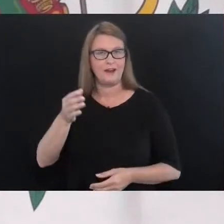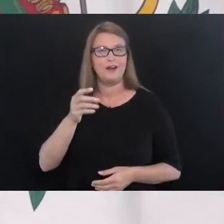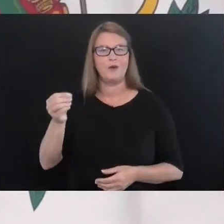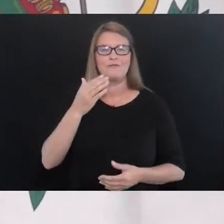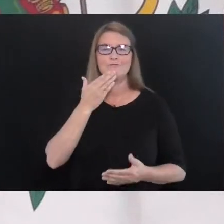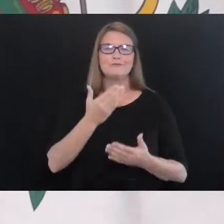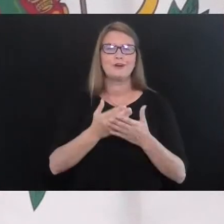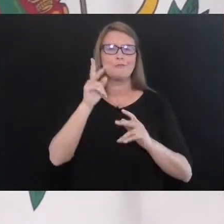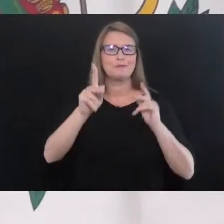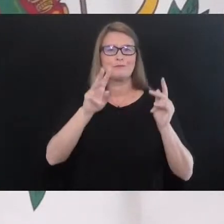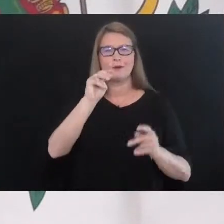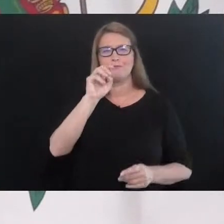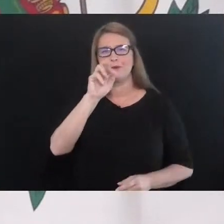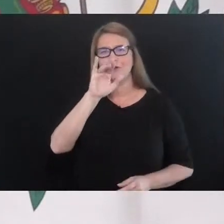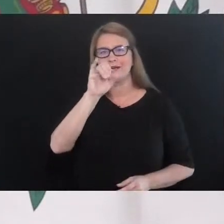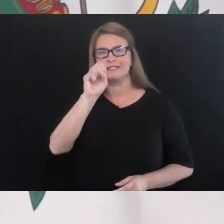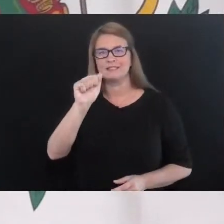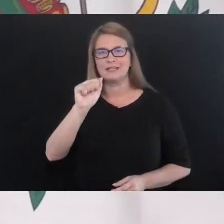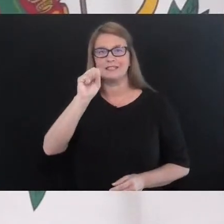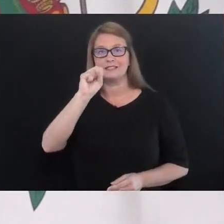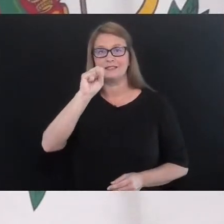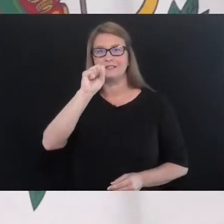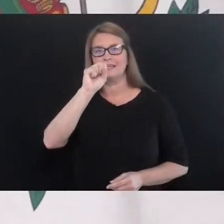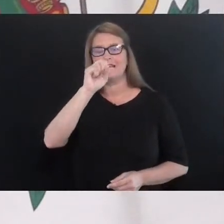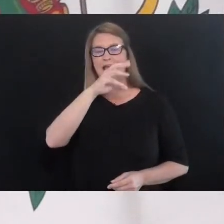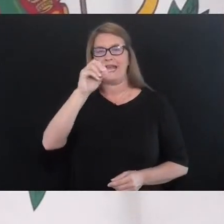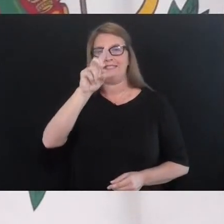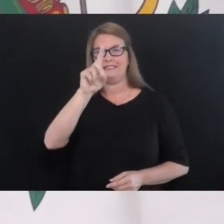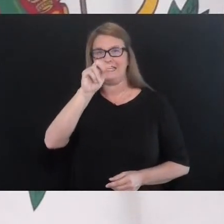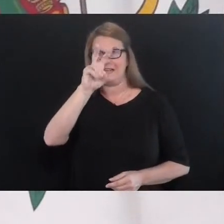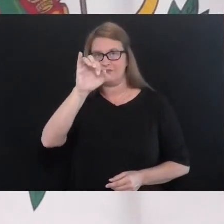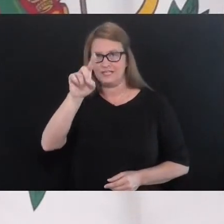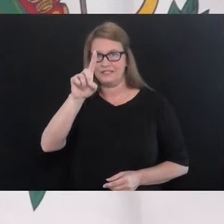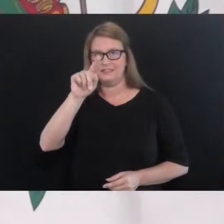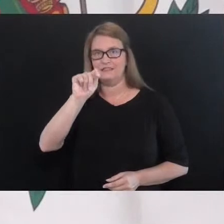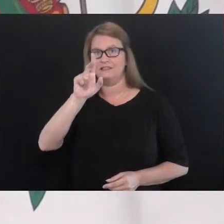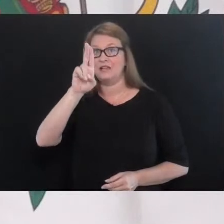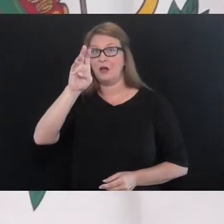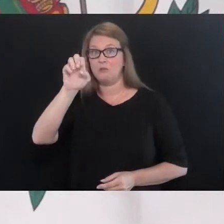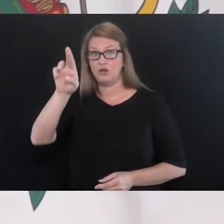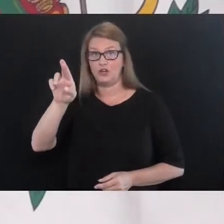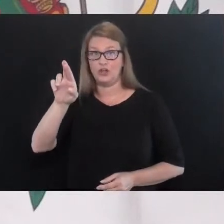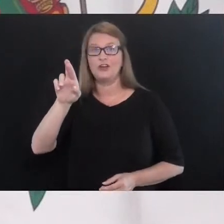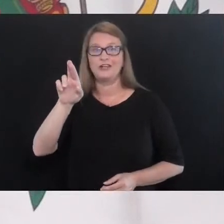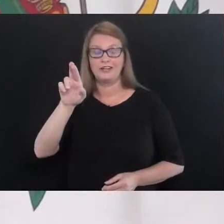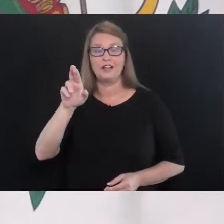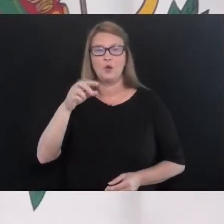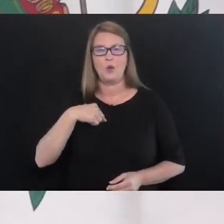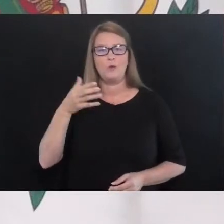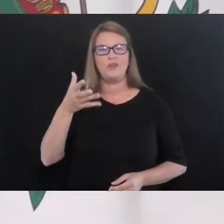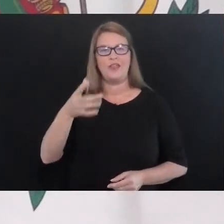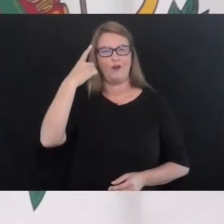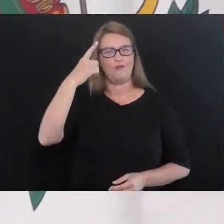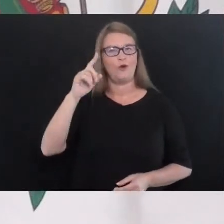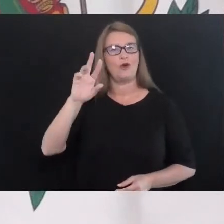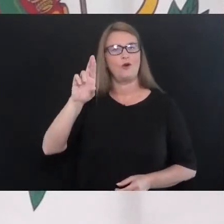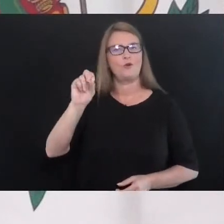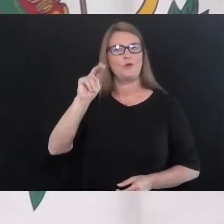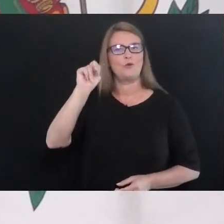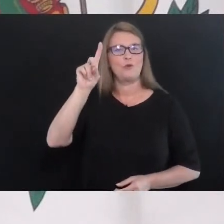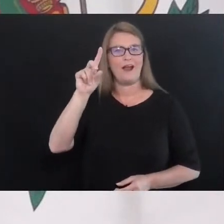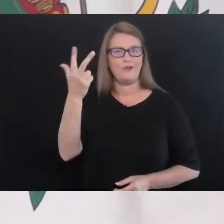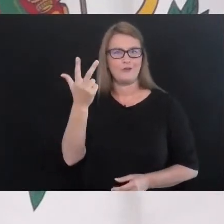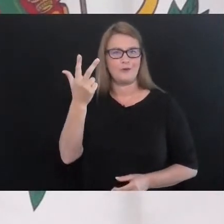David Tubber, and you know, we were there for round 3 of